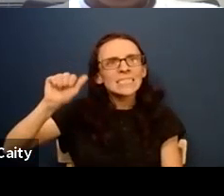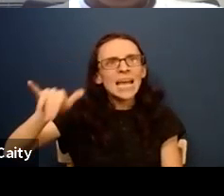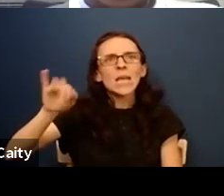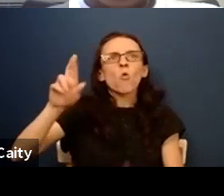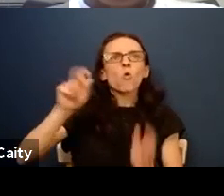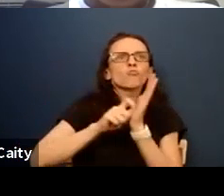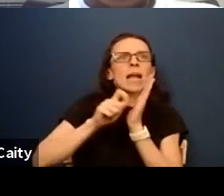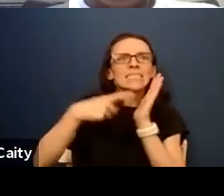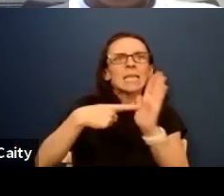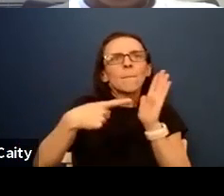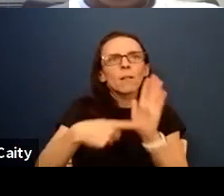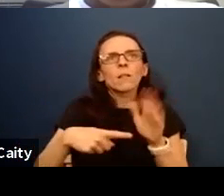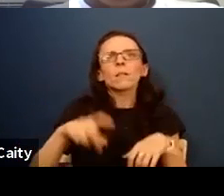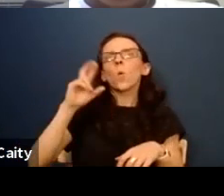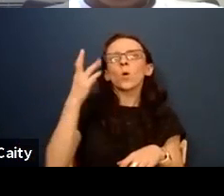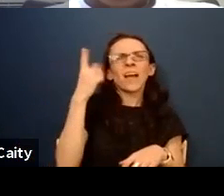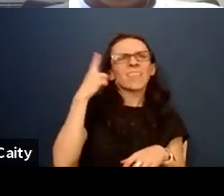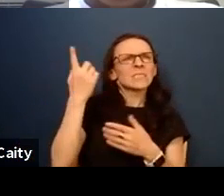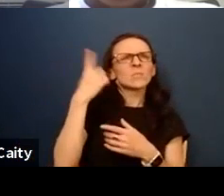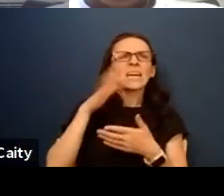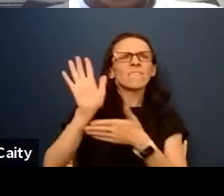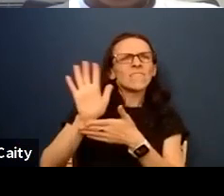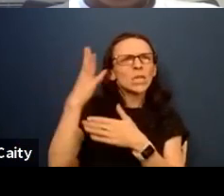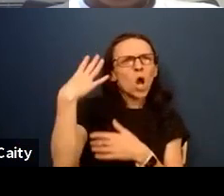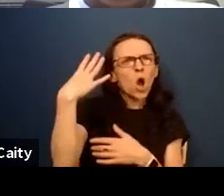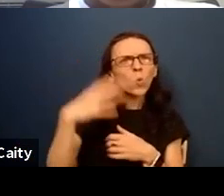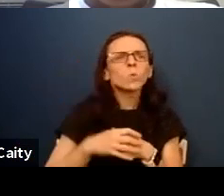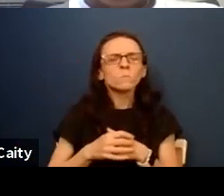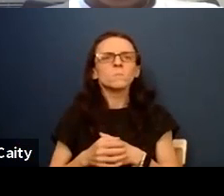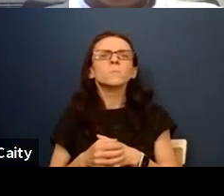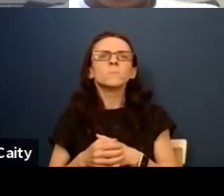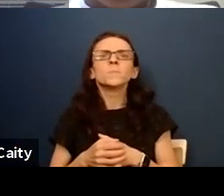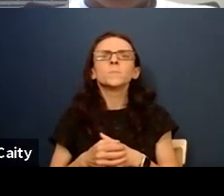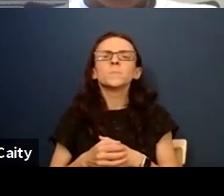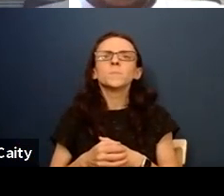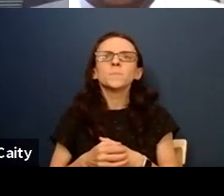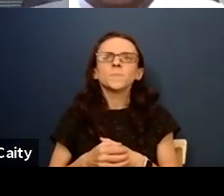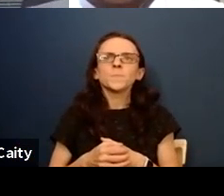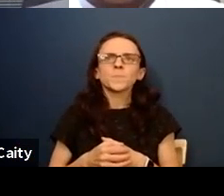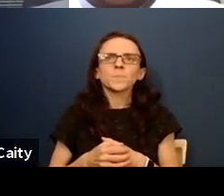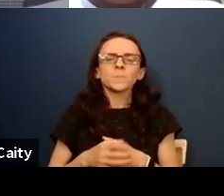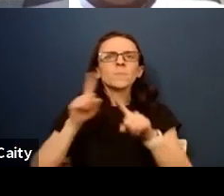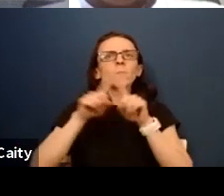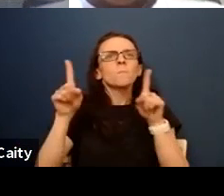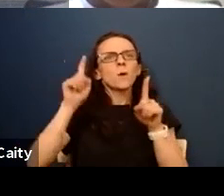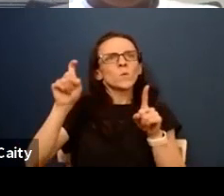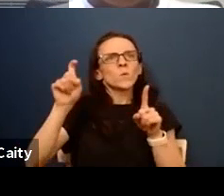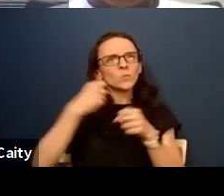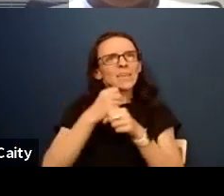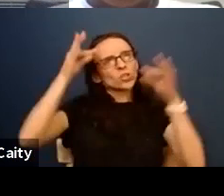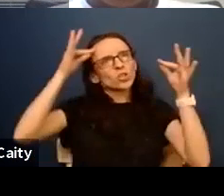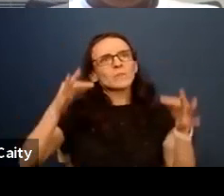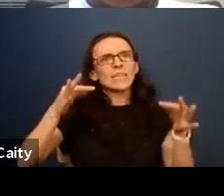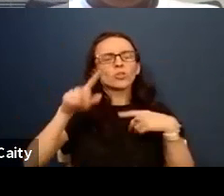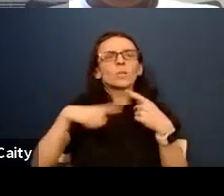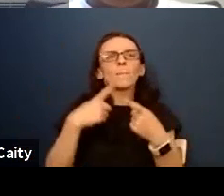sample or something of that, or video. I think I heard someone make a recommendation on that. But we need to make a determination on what